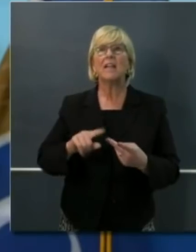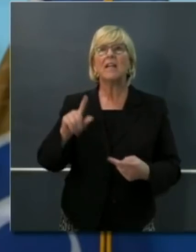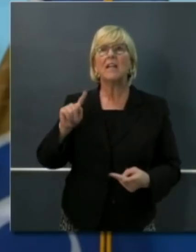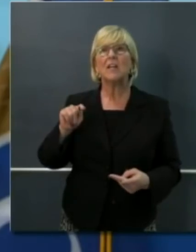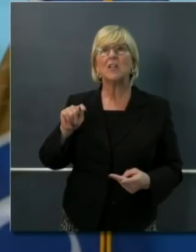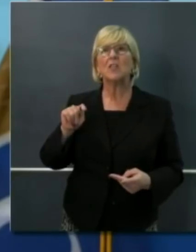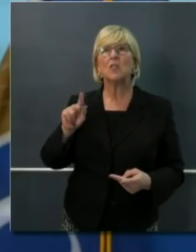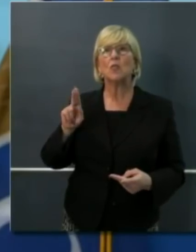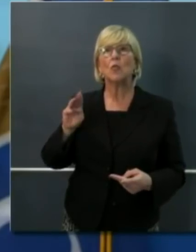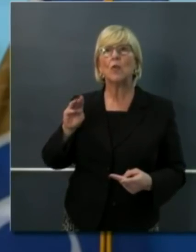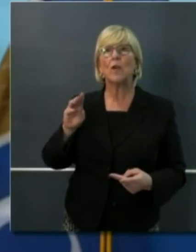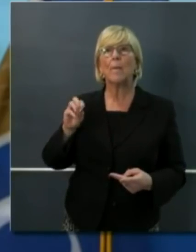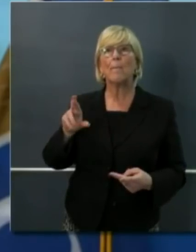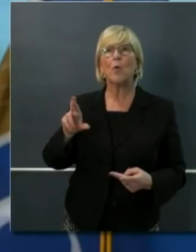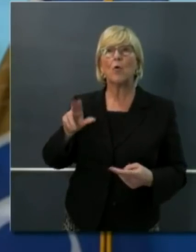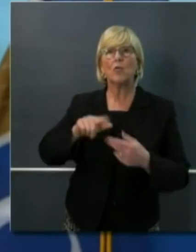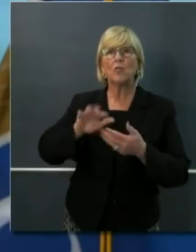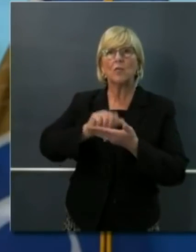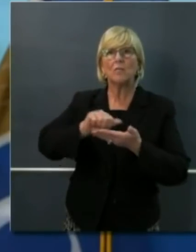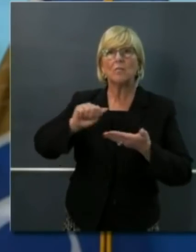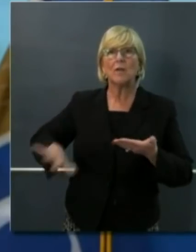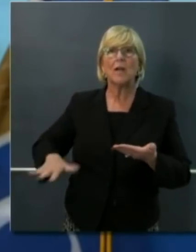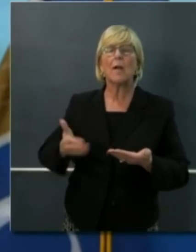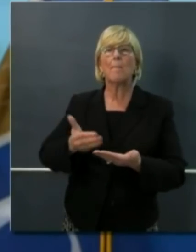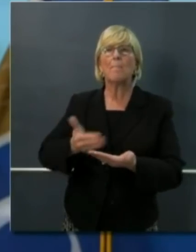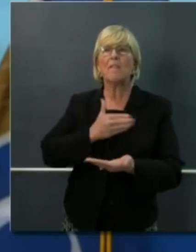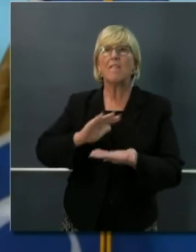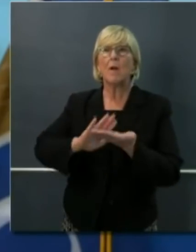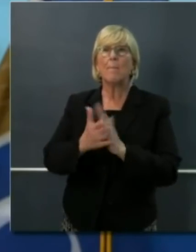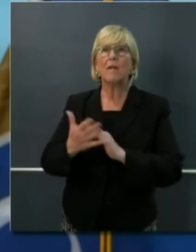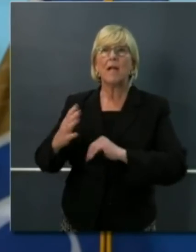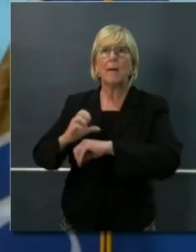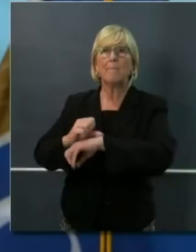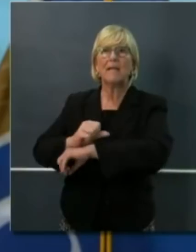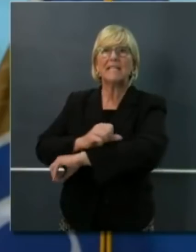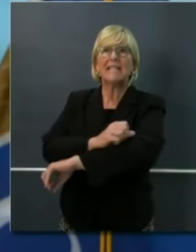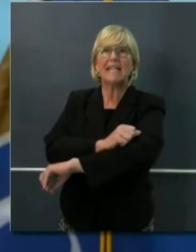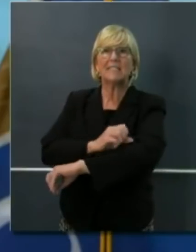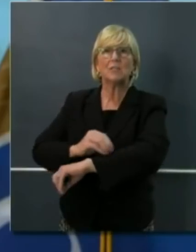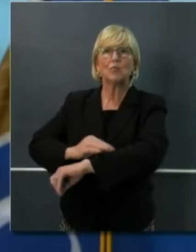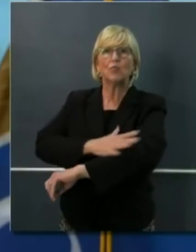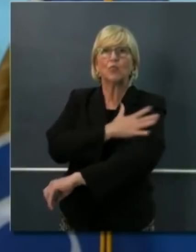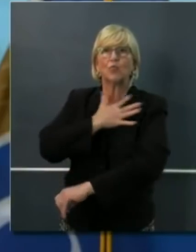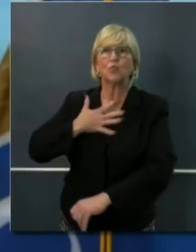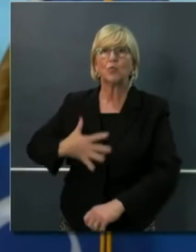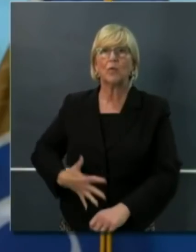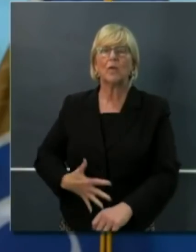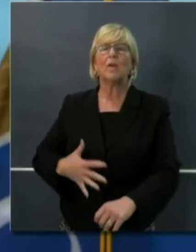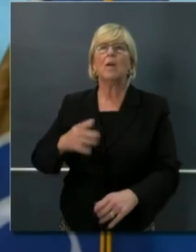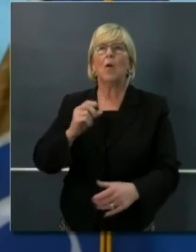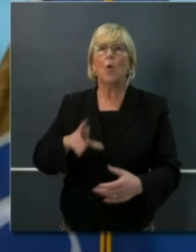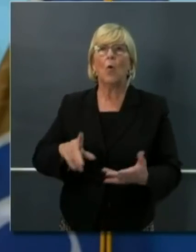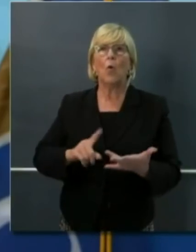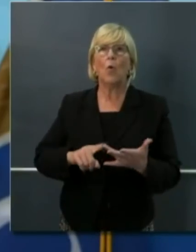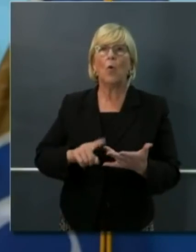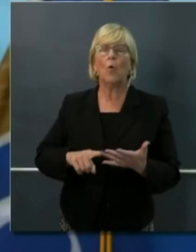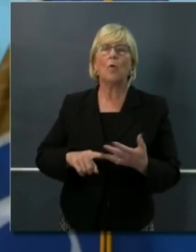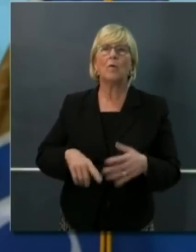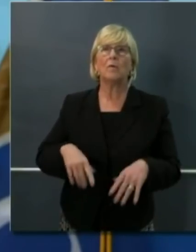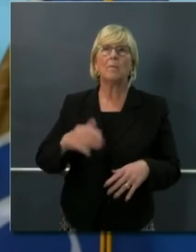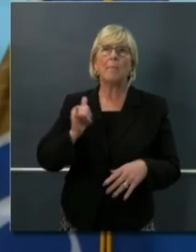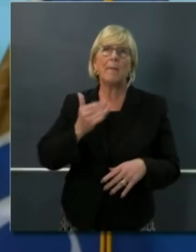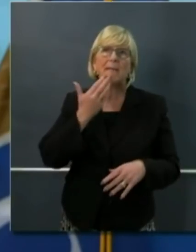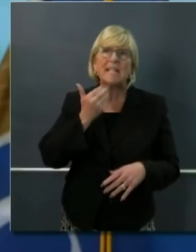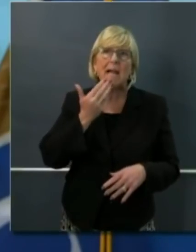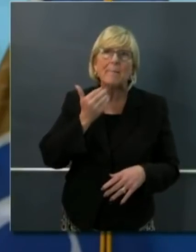precancerous issues before they become cancerous, issues related to chronic disease, diabetes, and the like. And so that's the space.